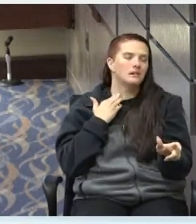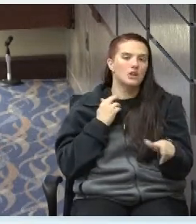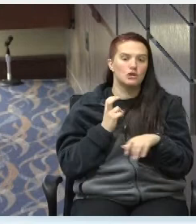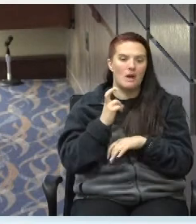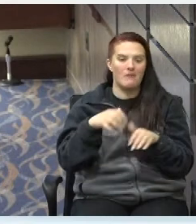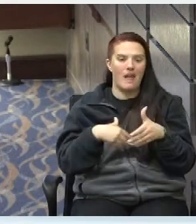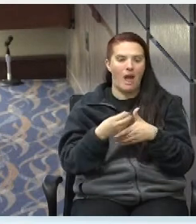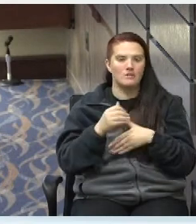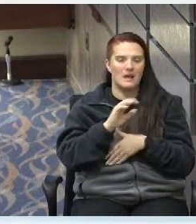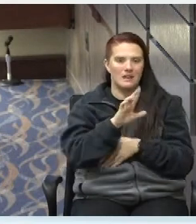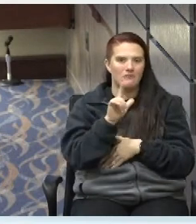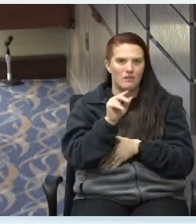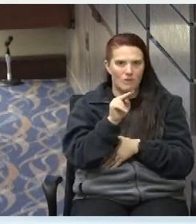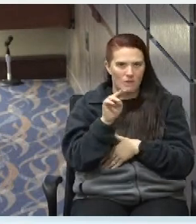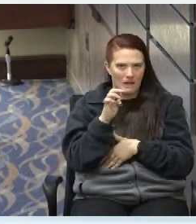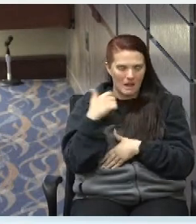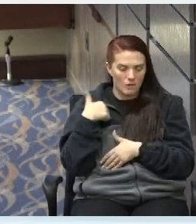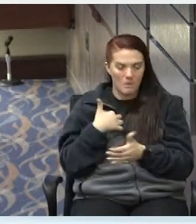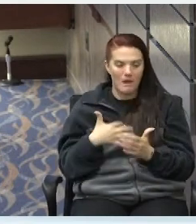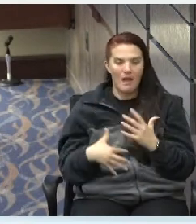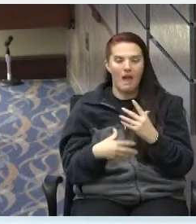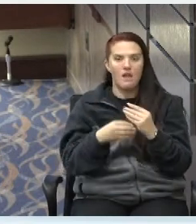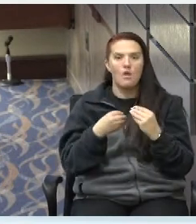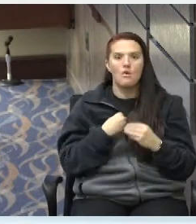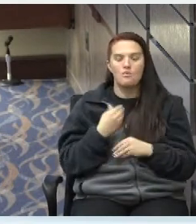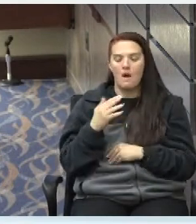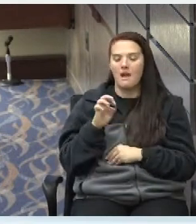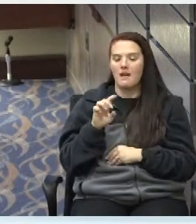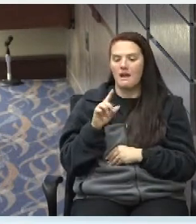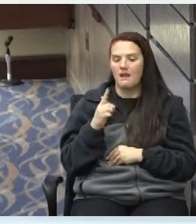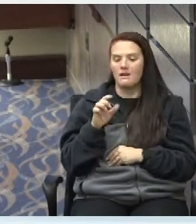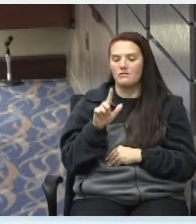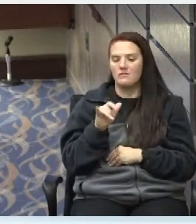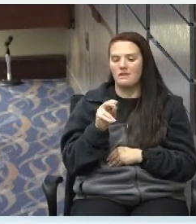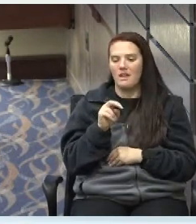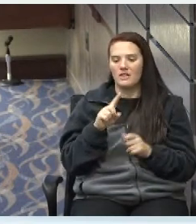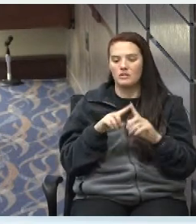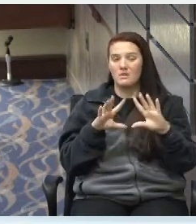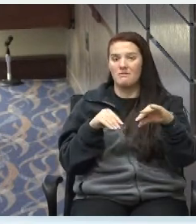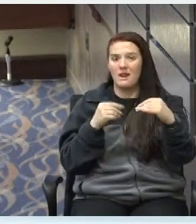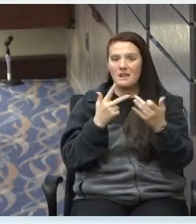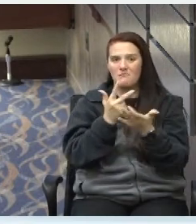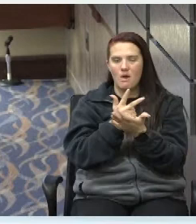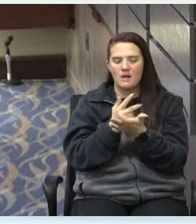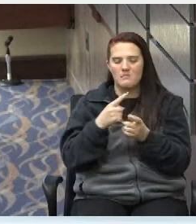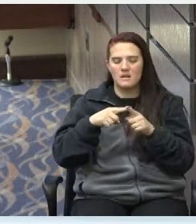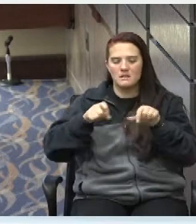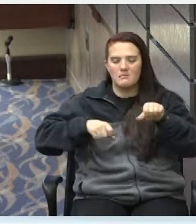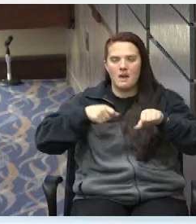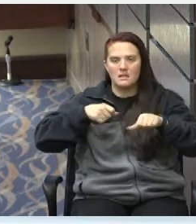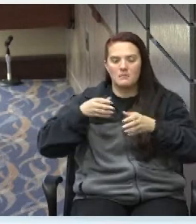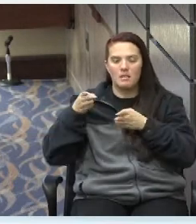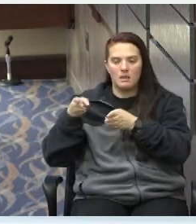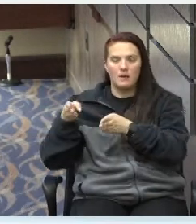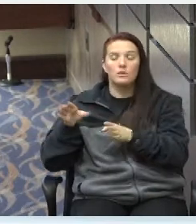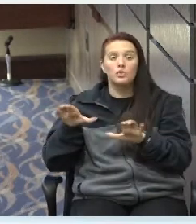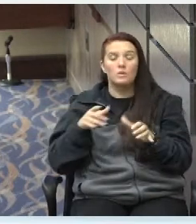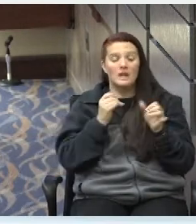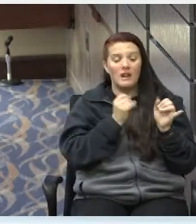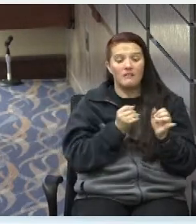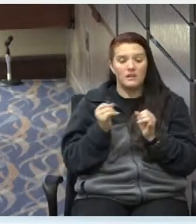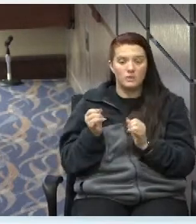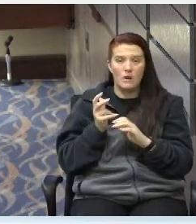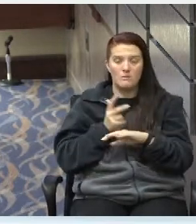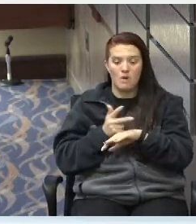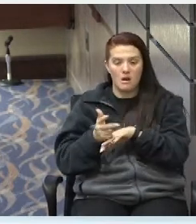outside of their lane. We added white edge lines to provide parking and bicycle lanes. We looked at doing individual parking